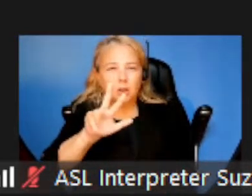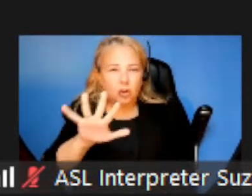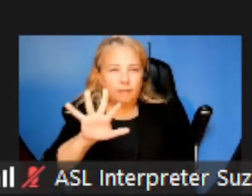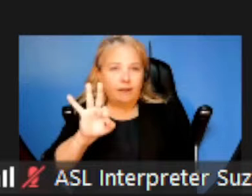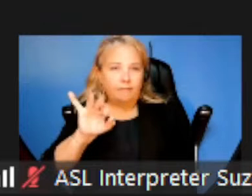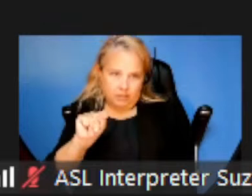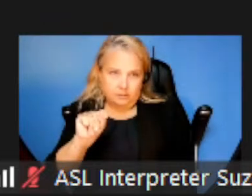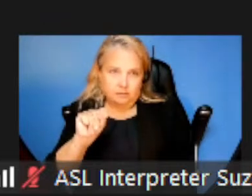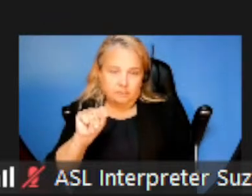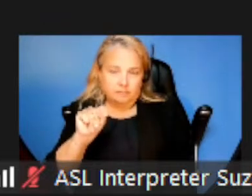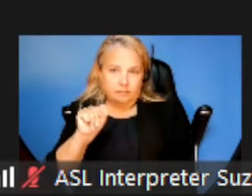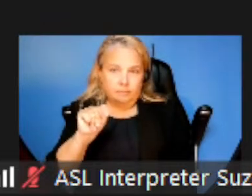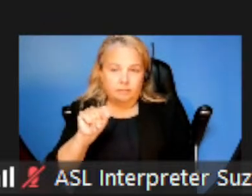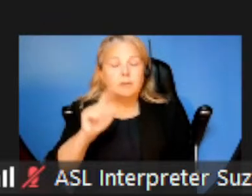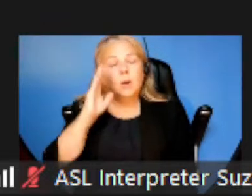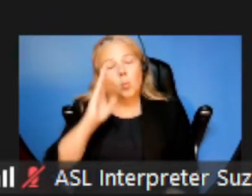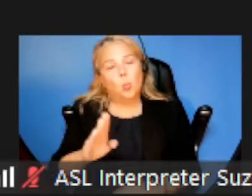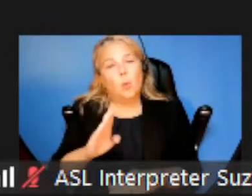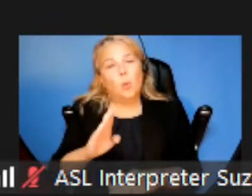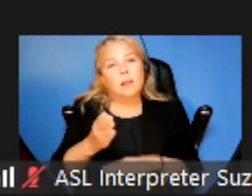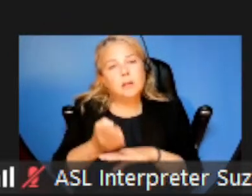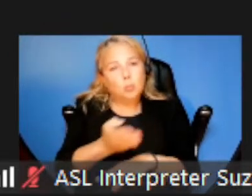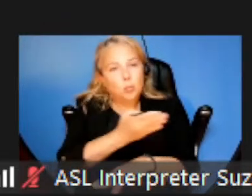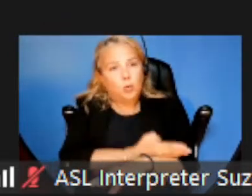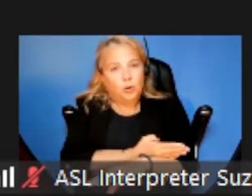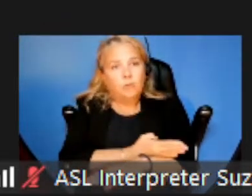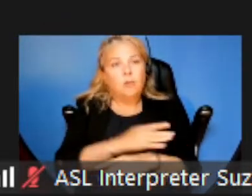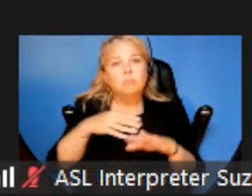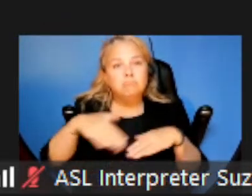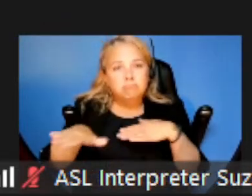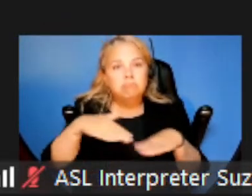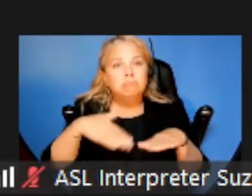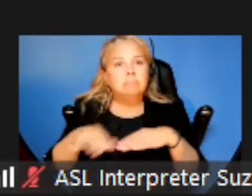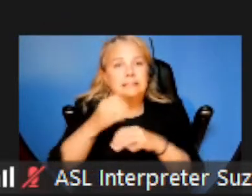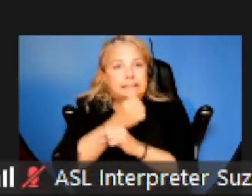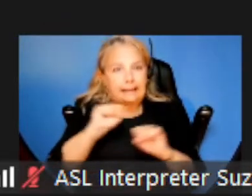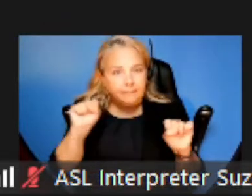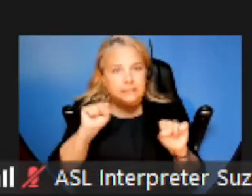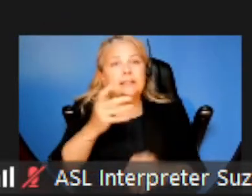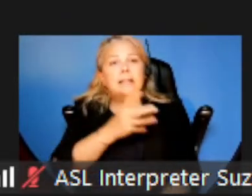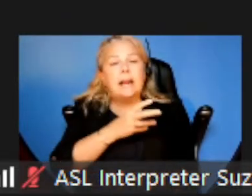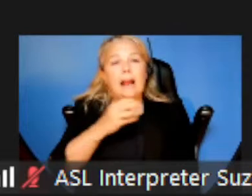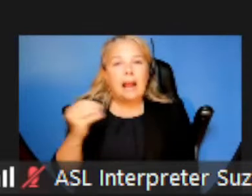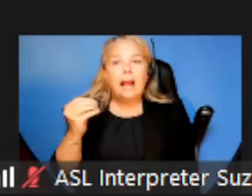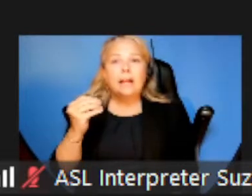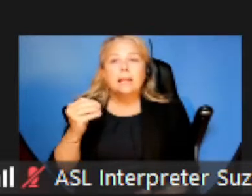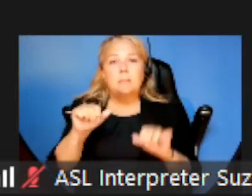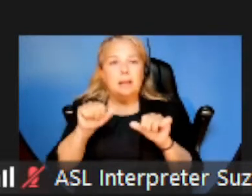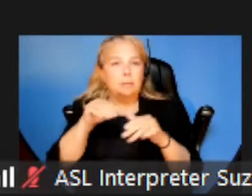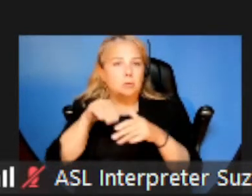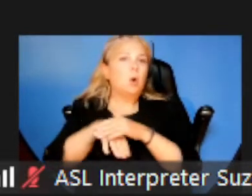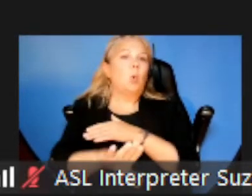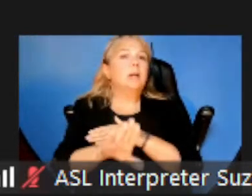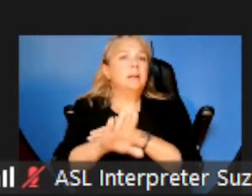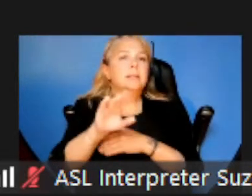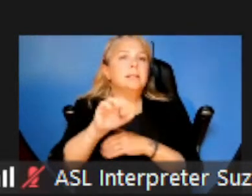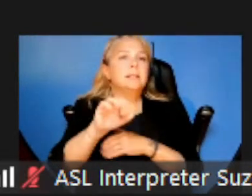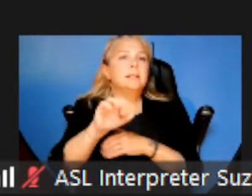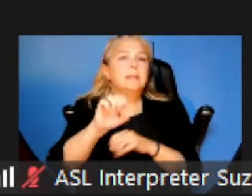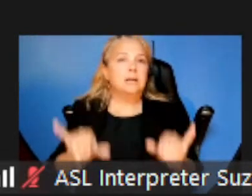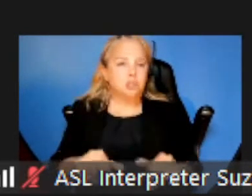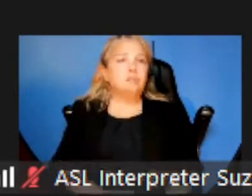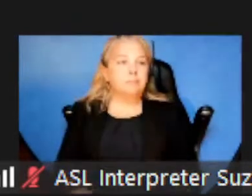feet. This will improve pedestrian safety and comfort accessing the station.